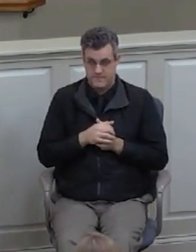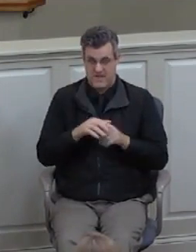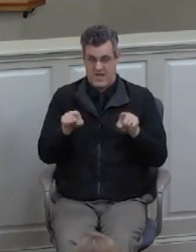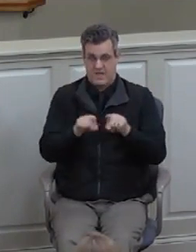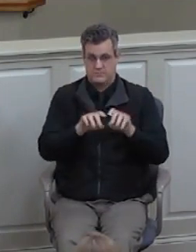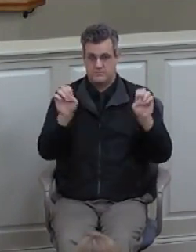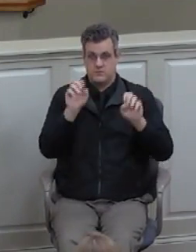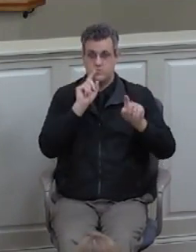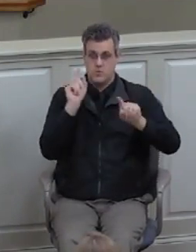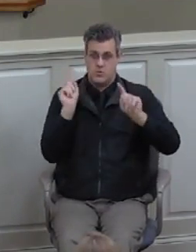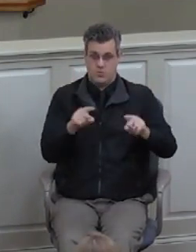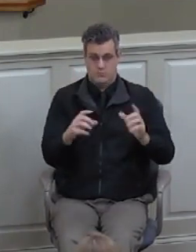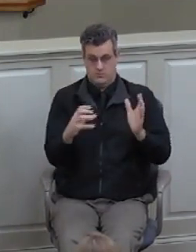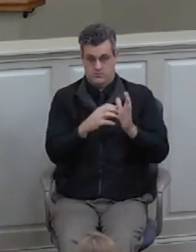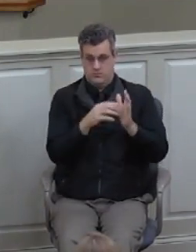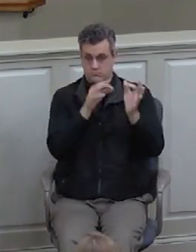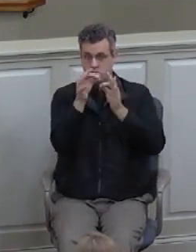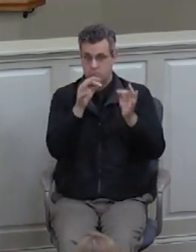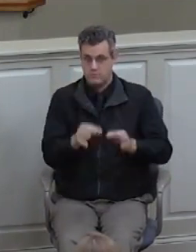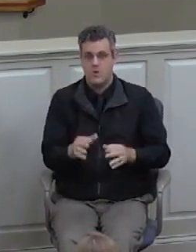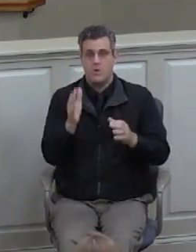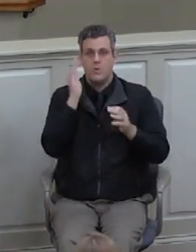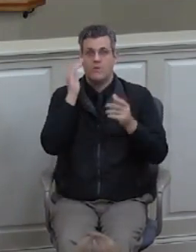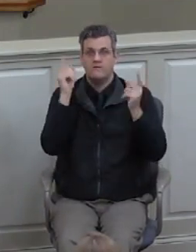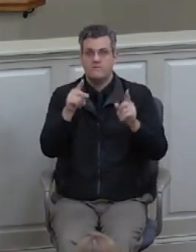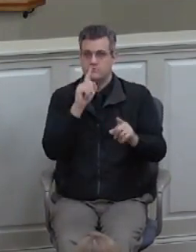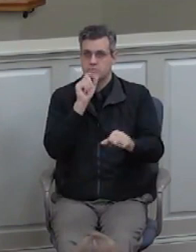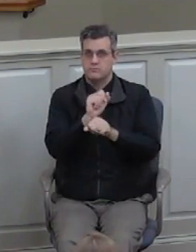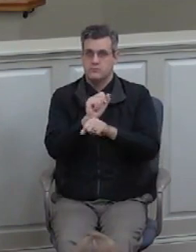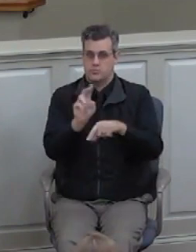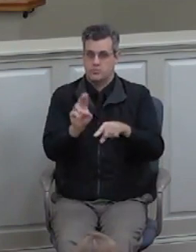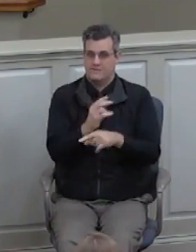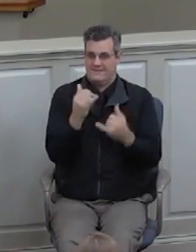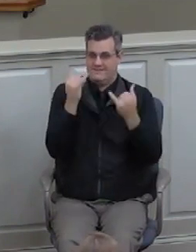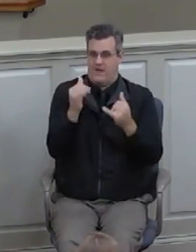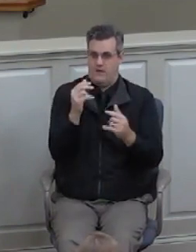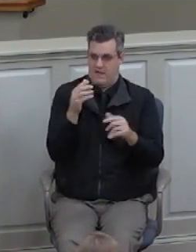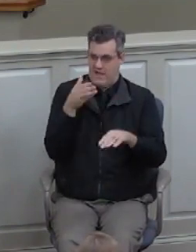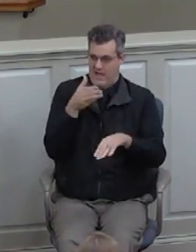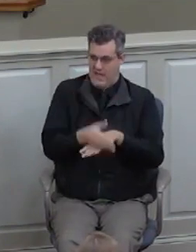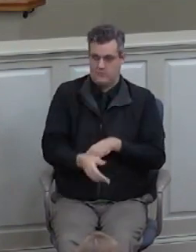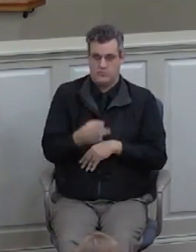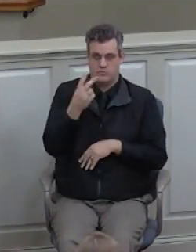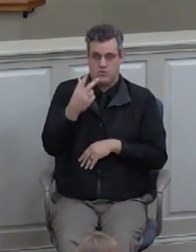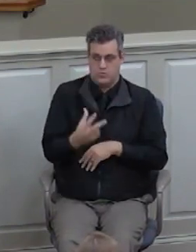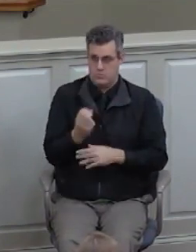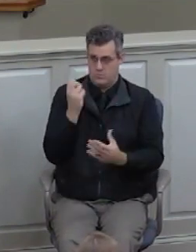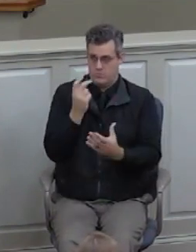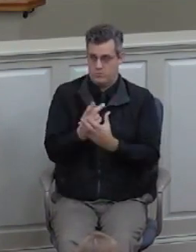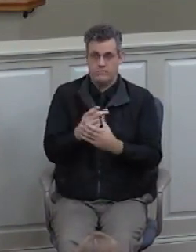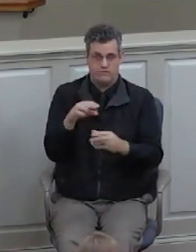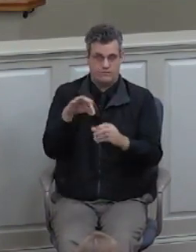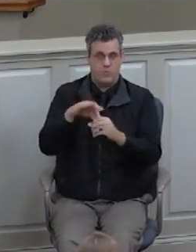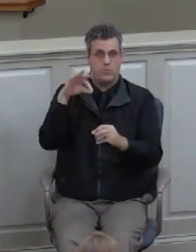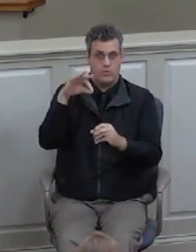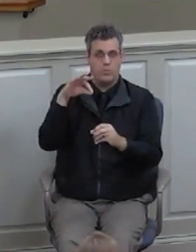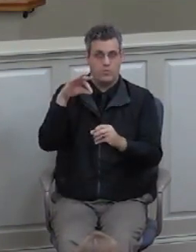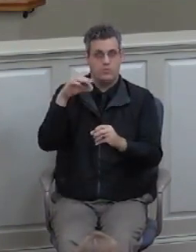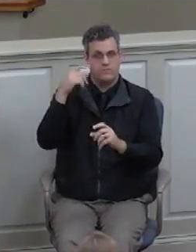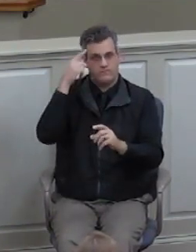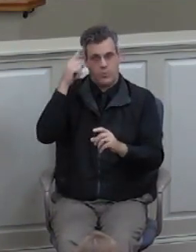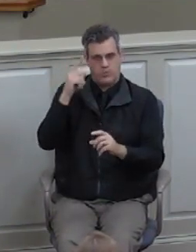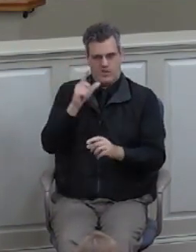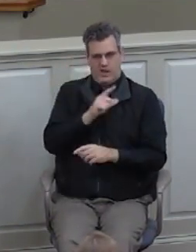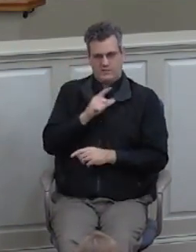the provisions of this ordinance shall become effective immediately upon the adoption by a vote of 2/3 or more of the